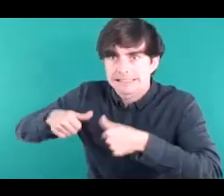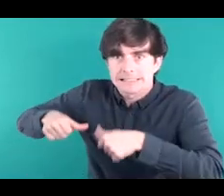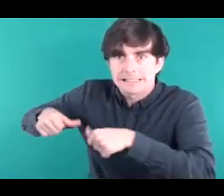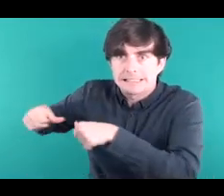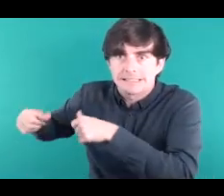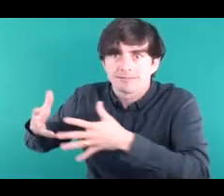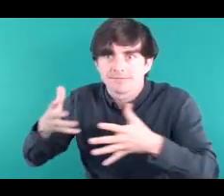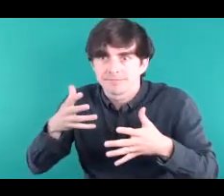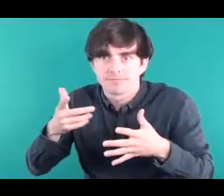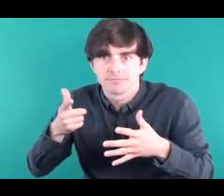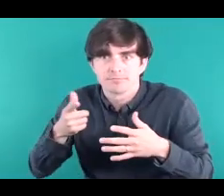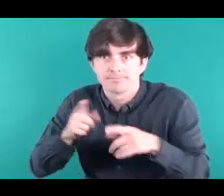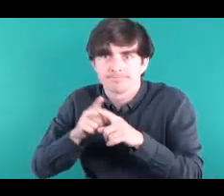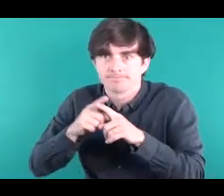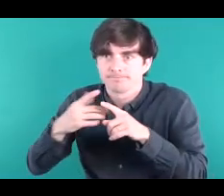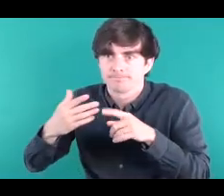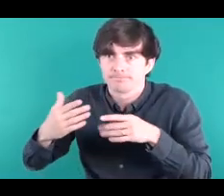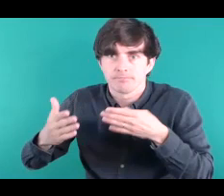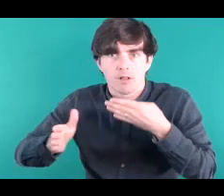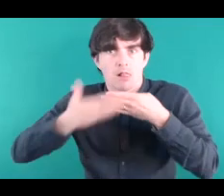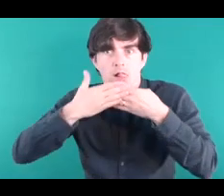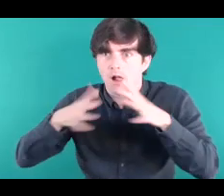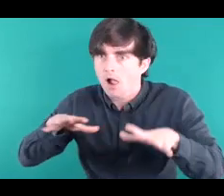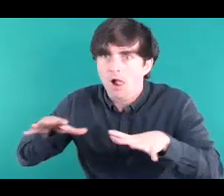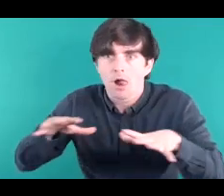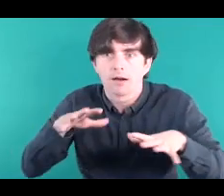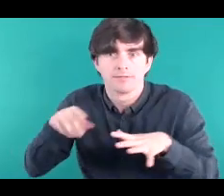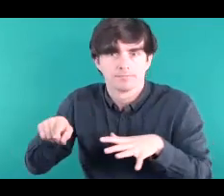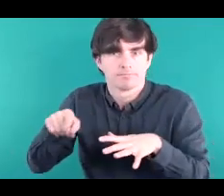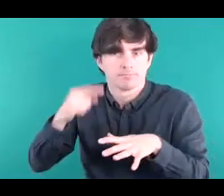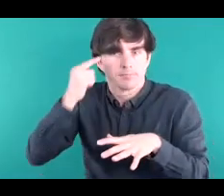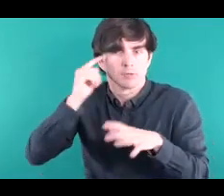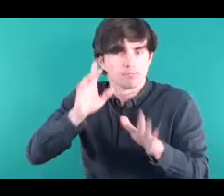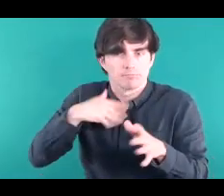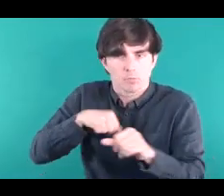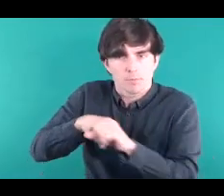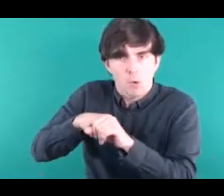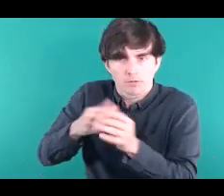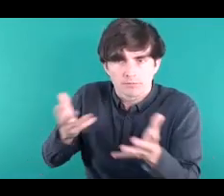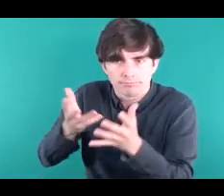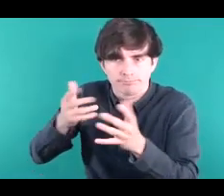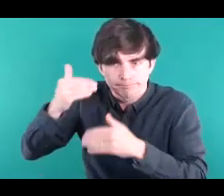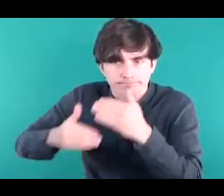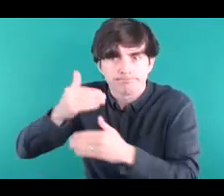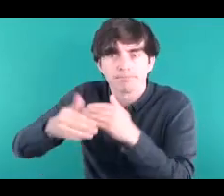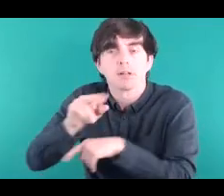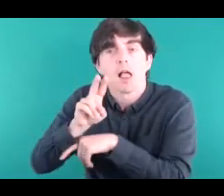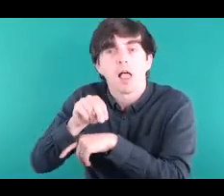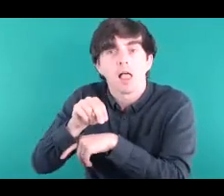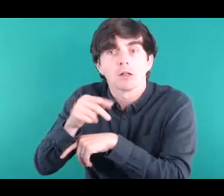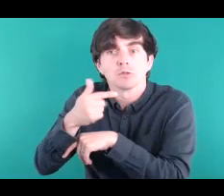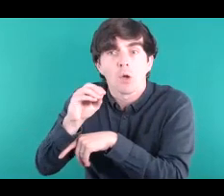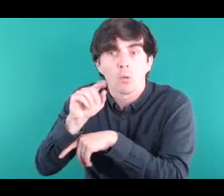We will come back to that later. In terms of key measures that we see needed in the coming